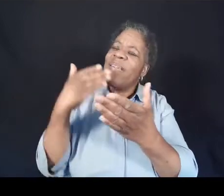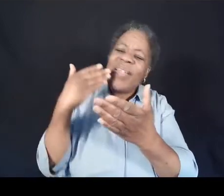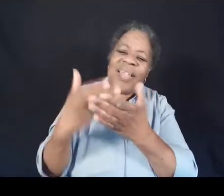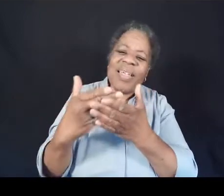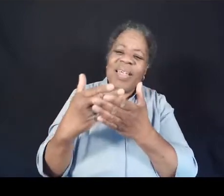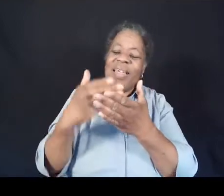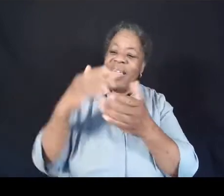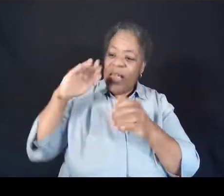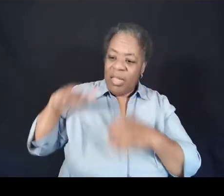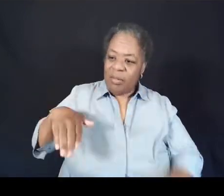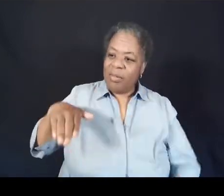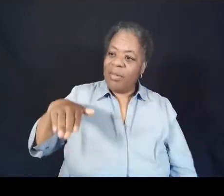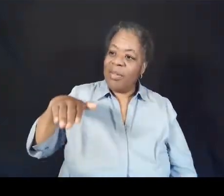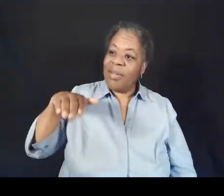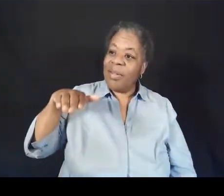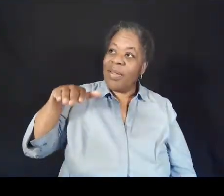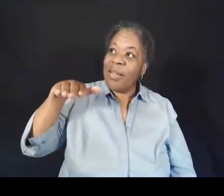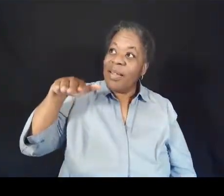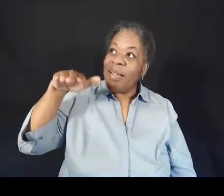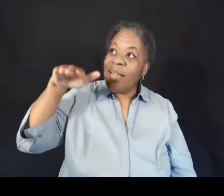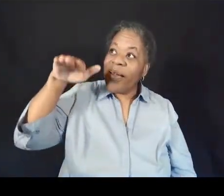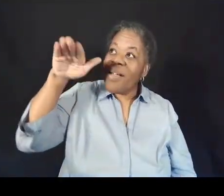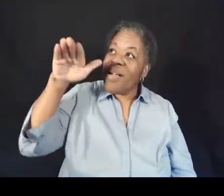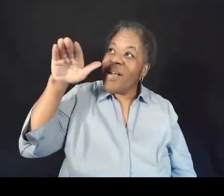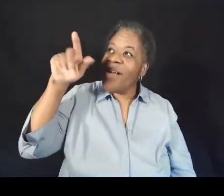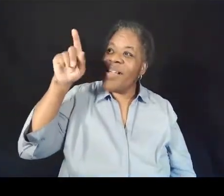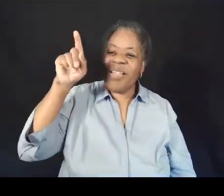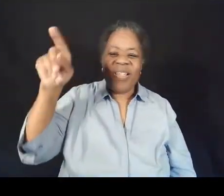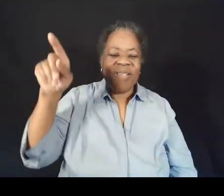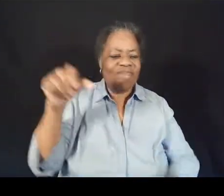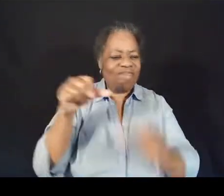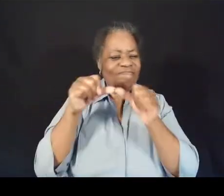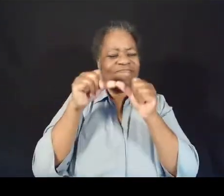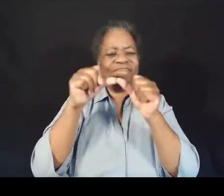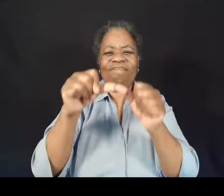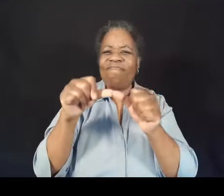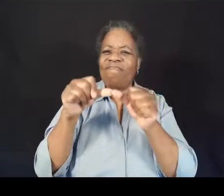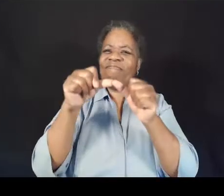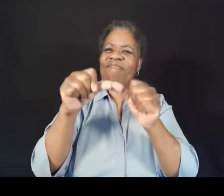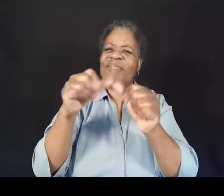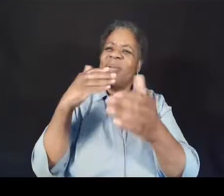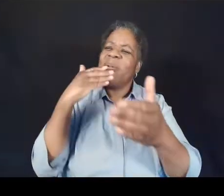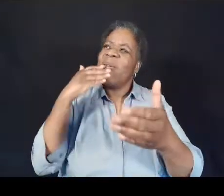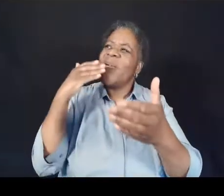And all my life, you have been so, so good.